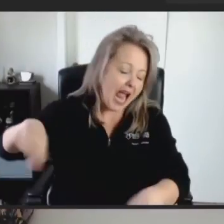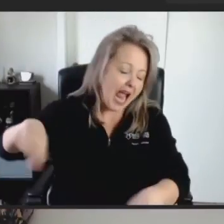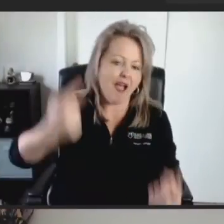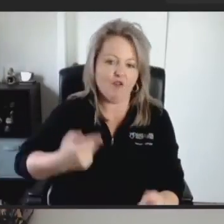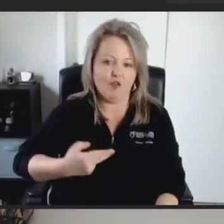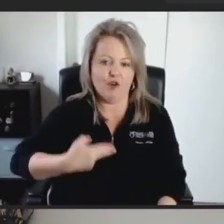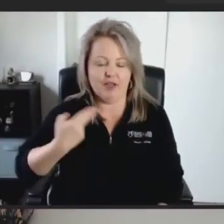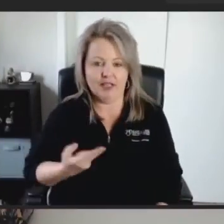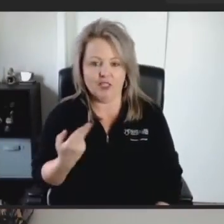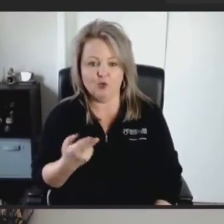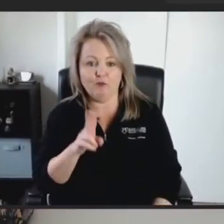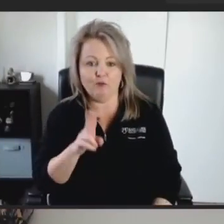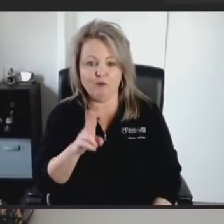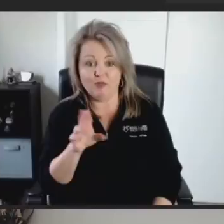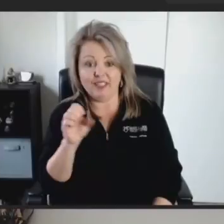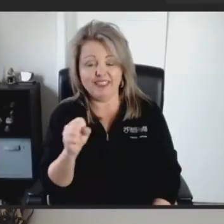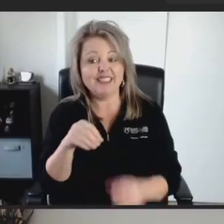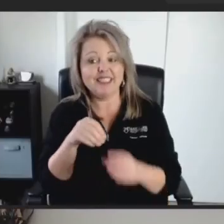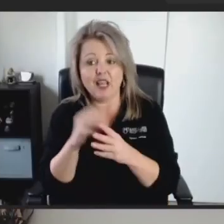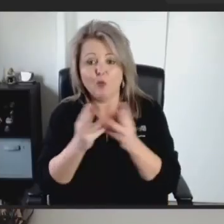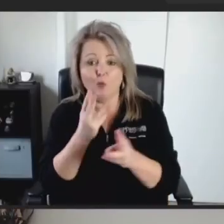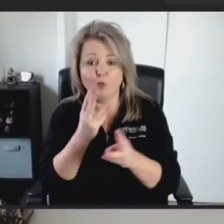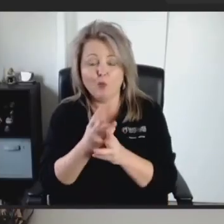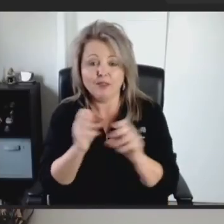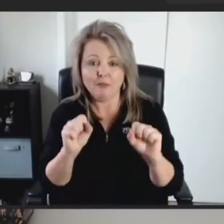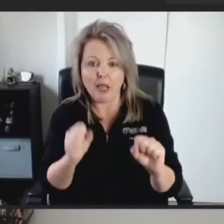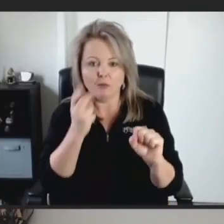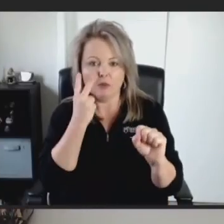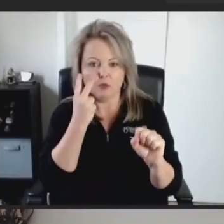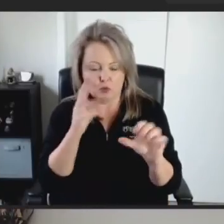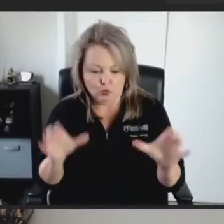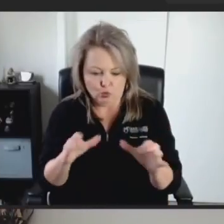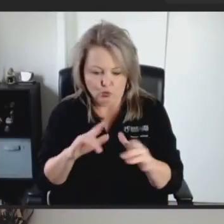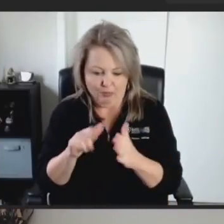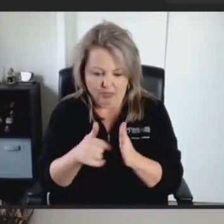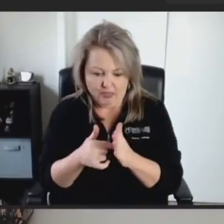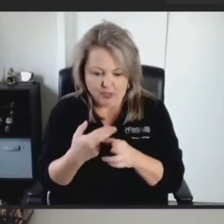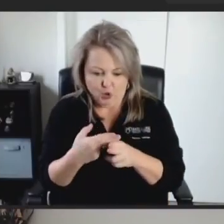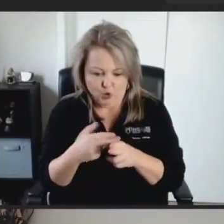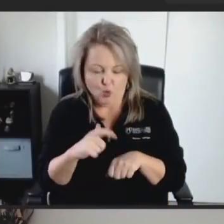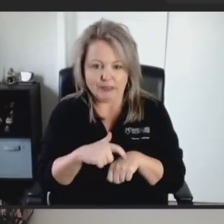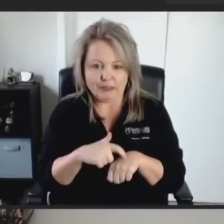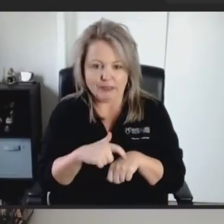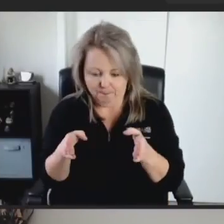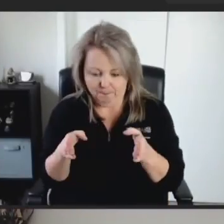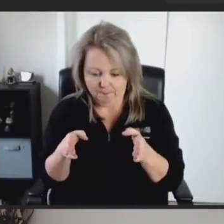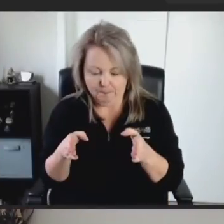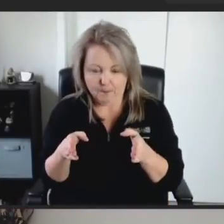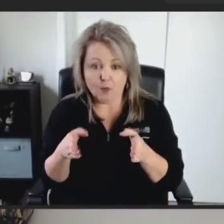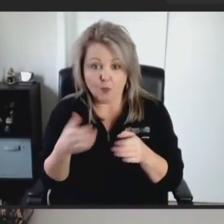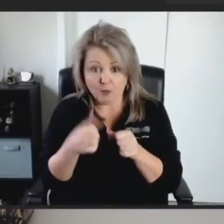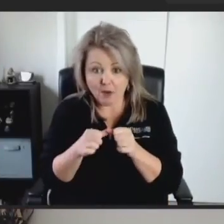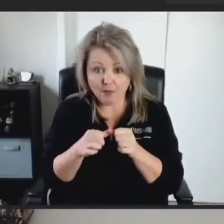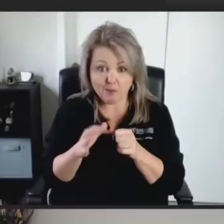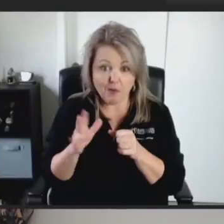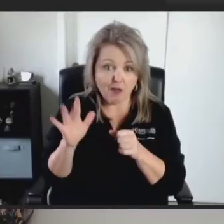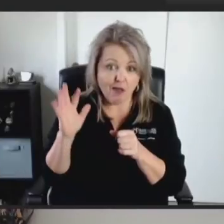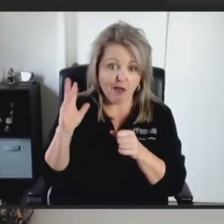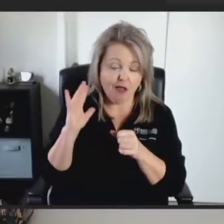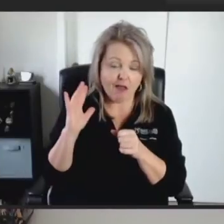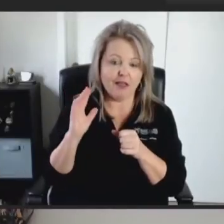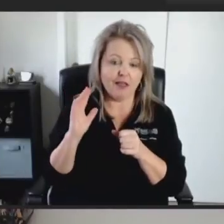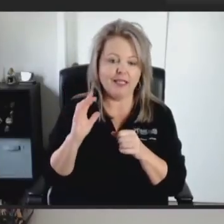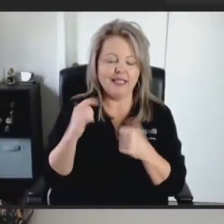and really in the world, to be able to do this in such a short time frame. Remember, in the Spanish flu pandemic back